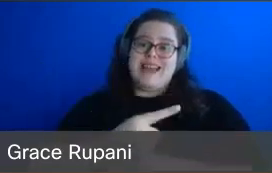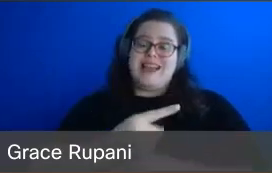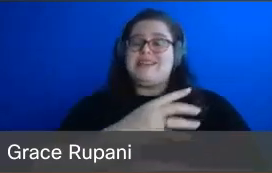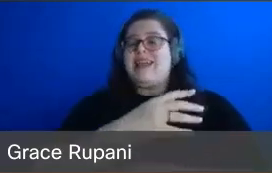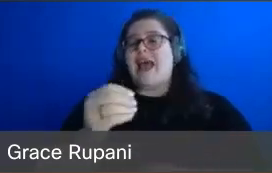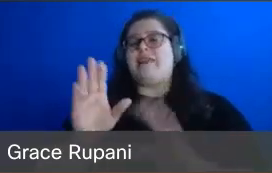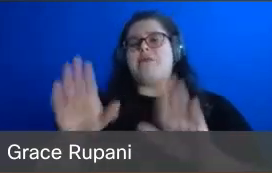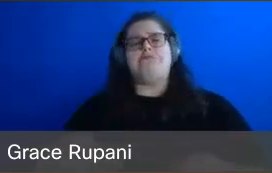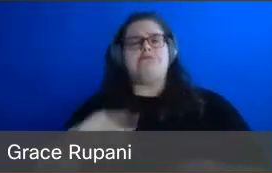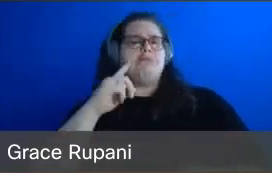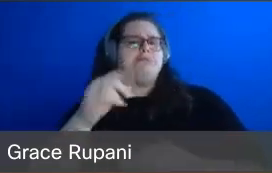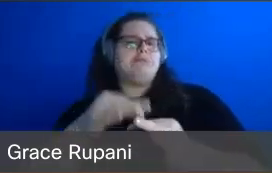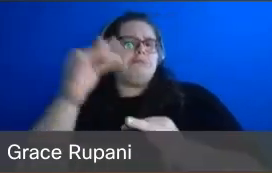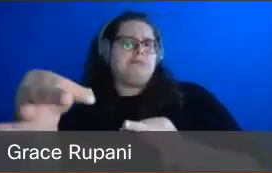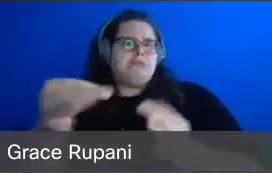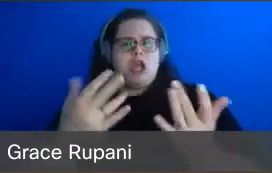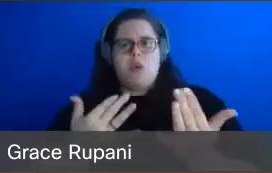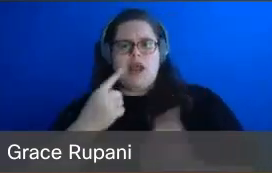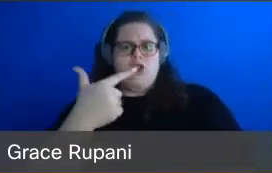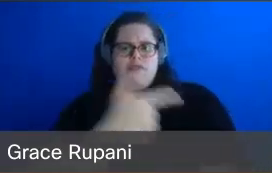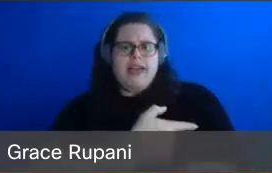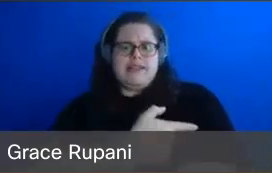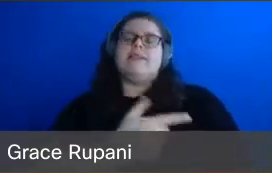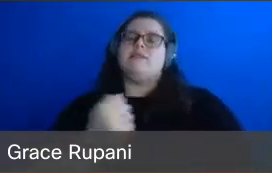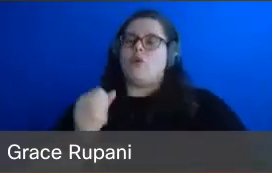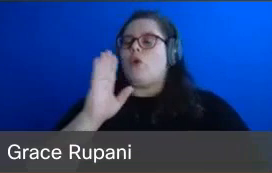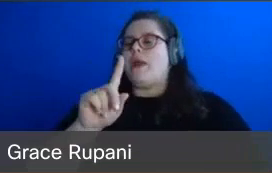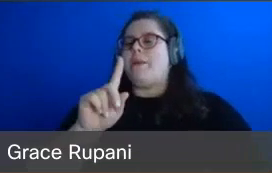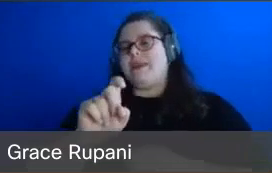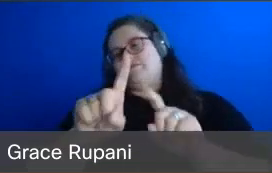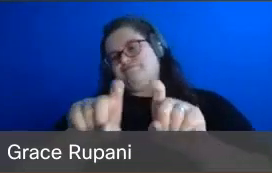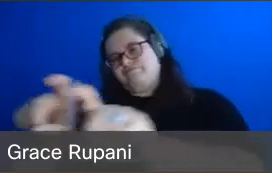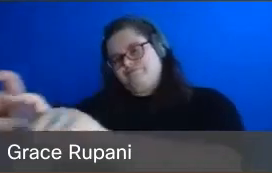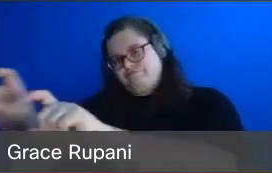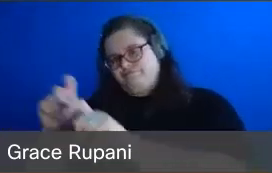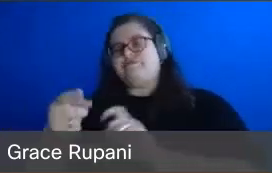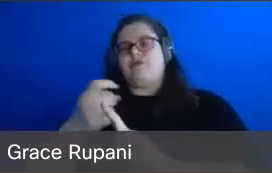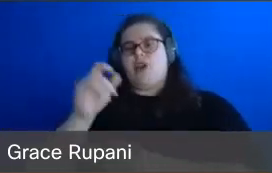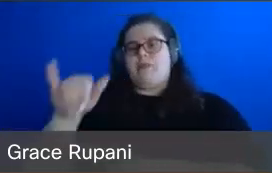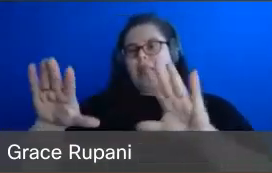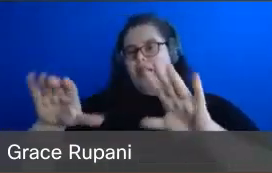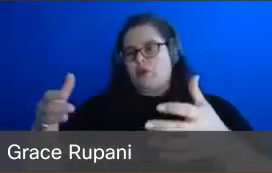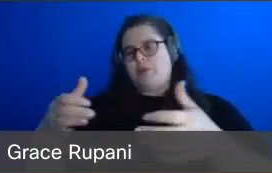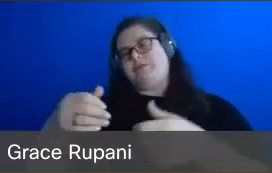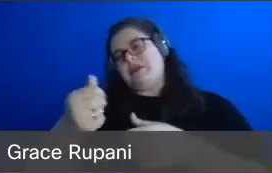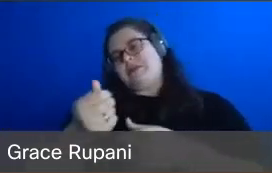so we'll be following up on all of that in the coming weeks.